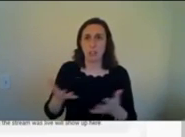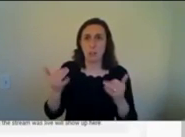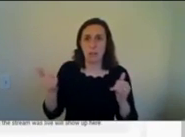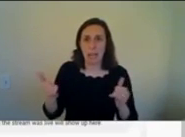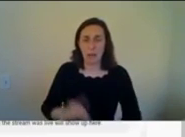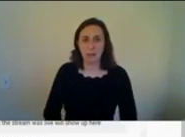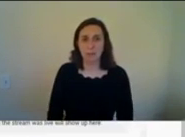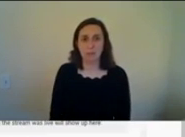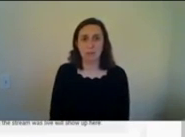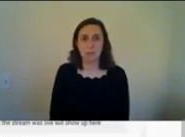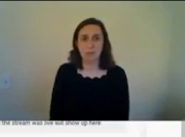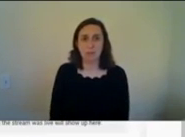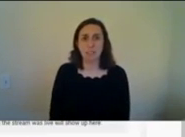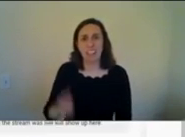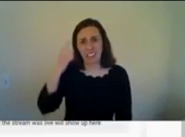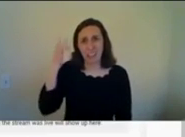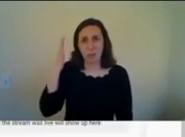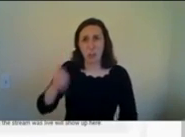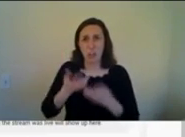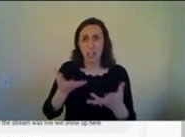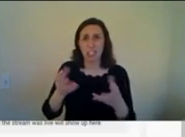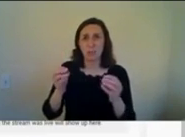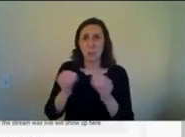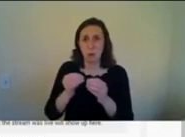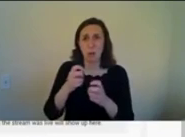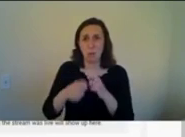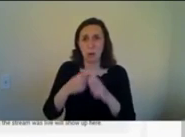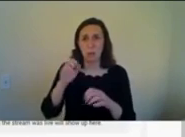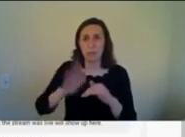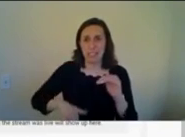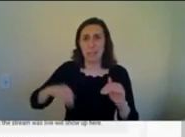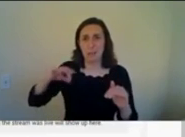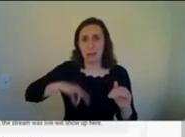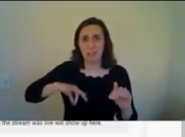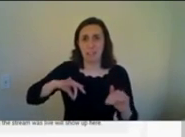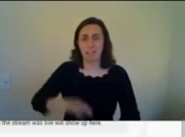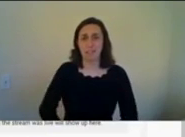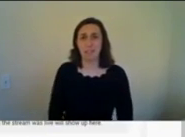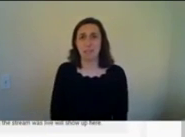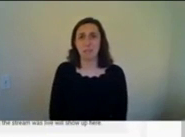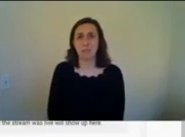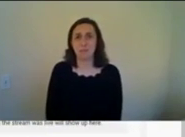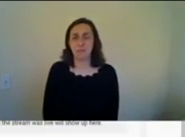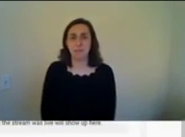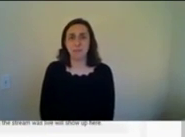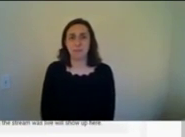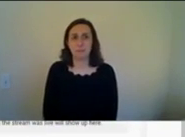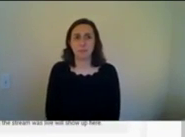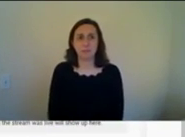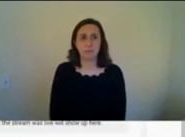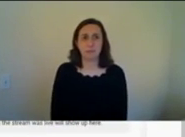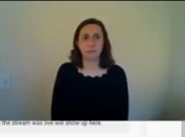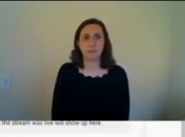I think it would cause more problems than the benefit that would come out of it. But reading the